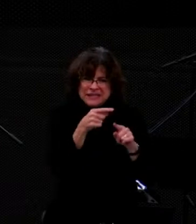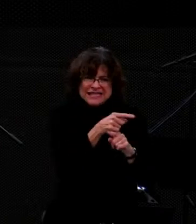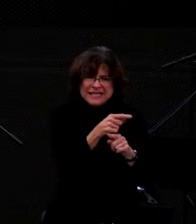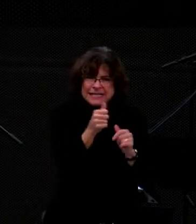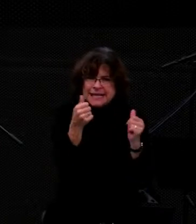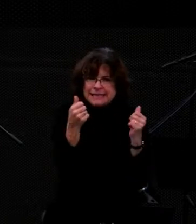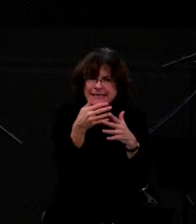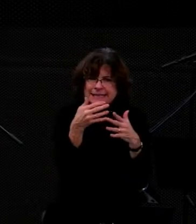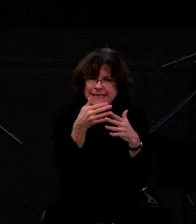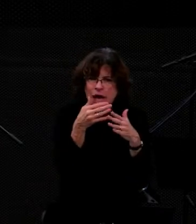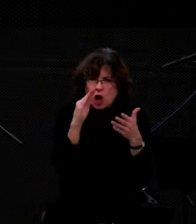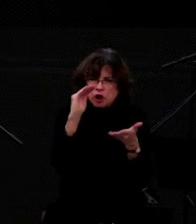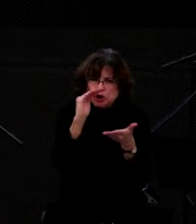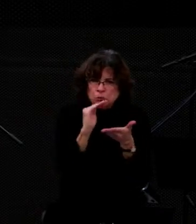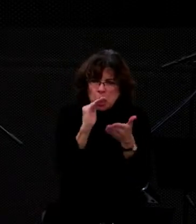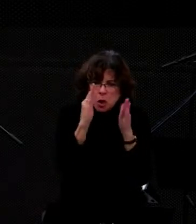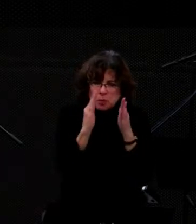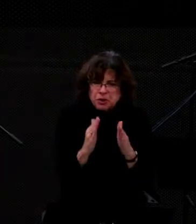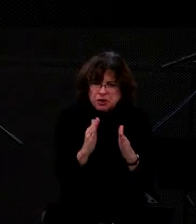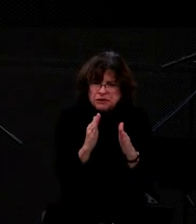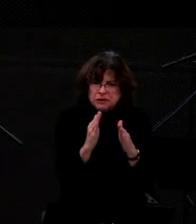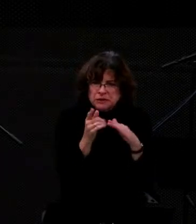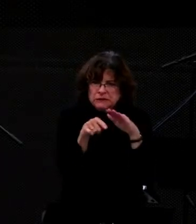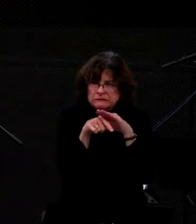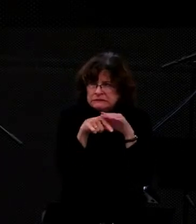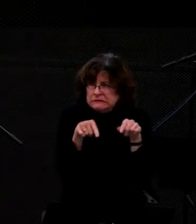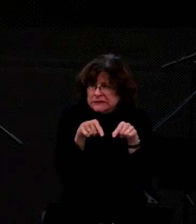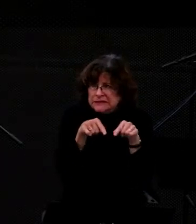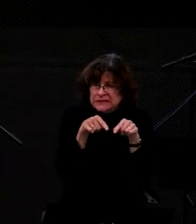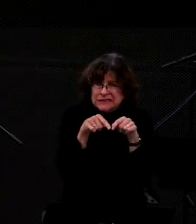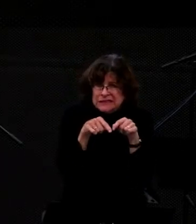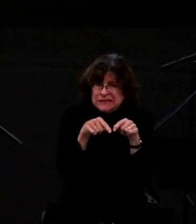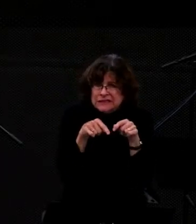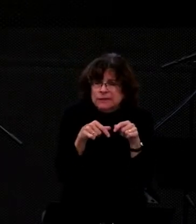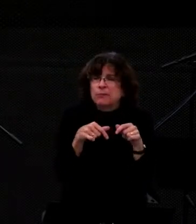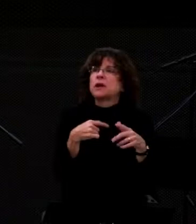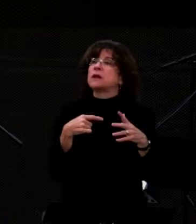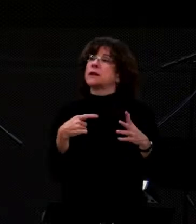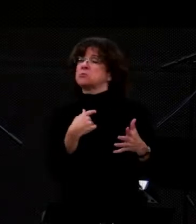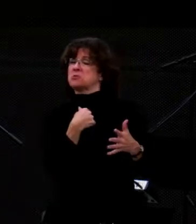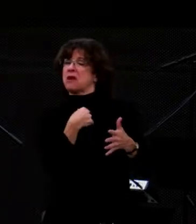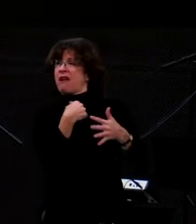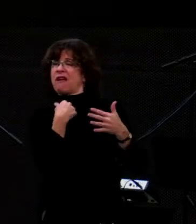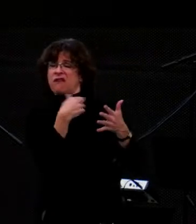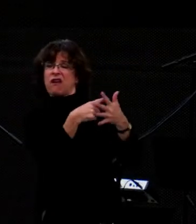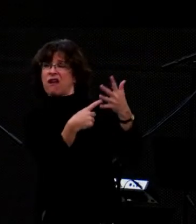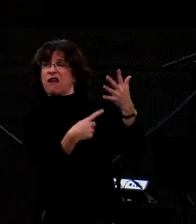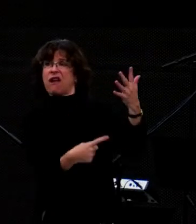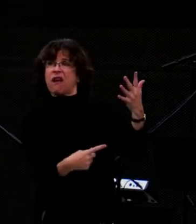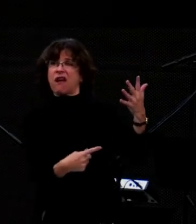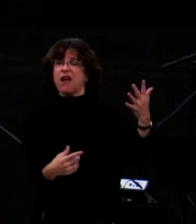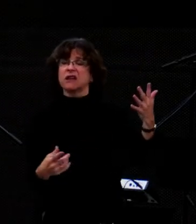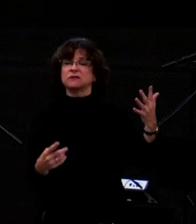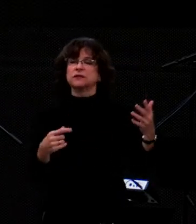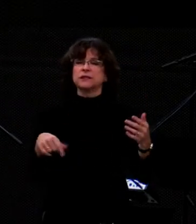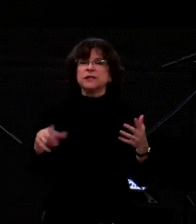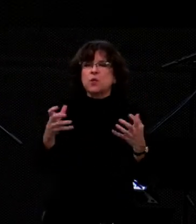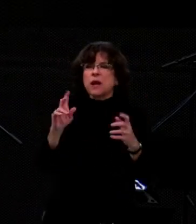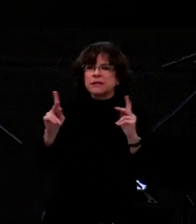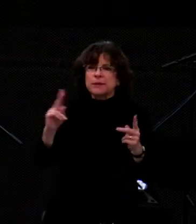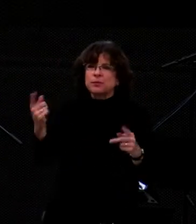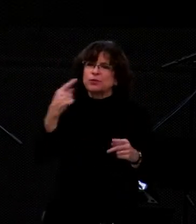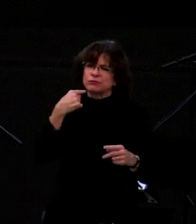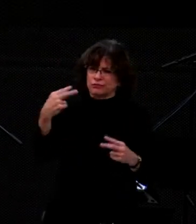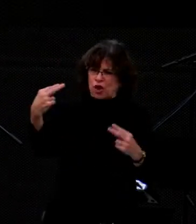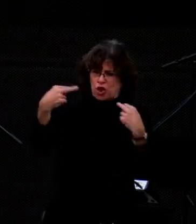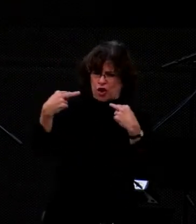crying out for validation and vindication. Someone who needs everyone else to validate him and tell him how great he